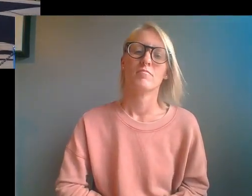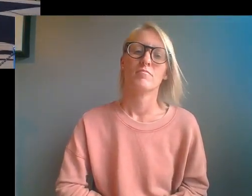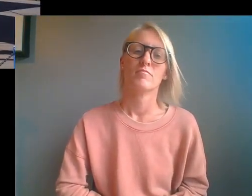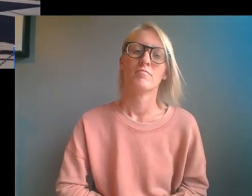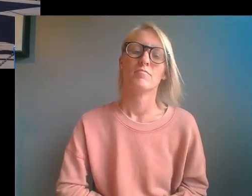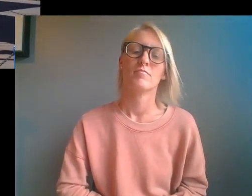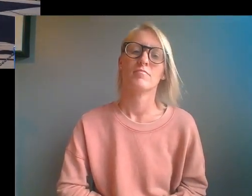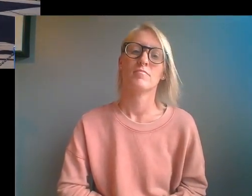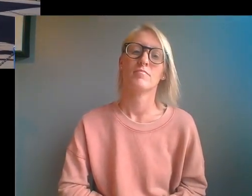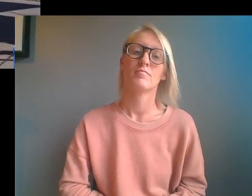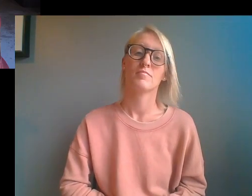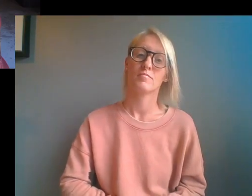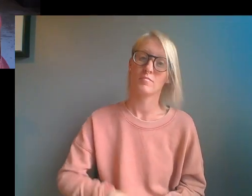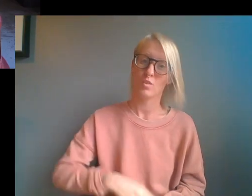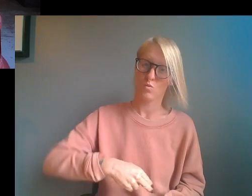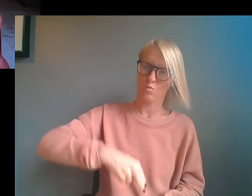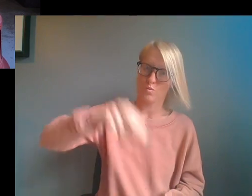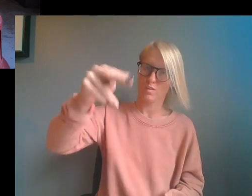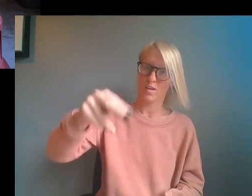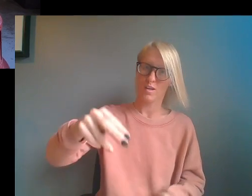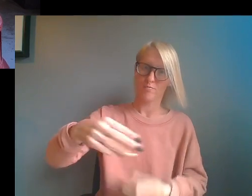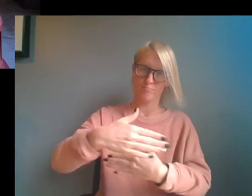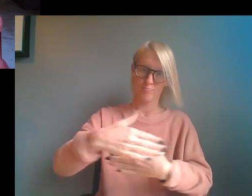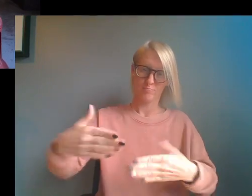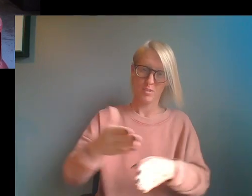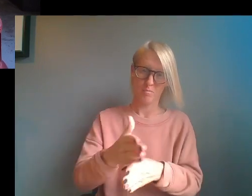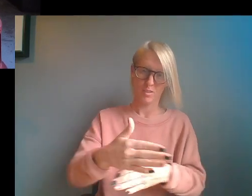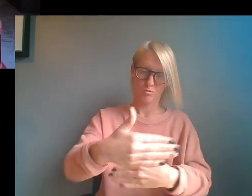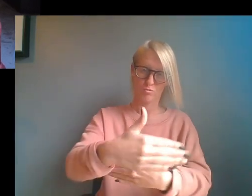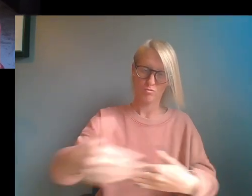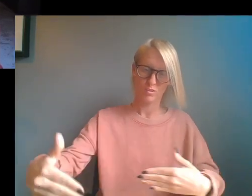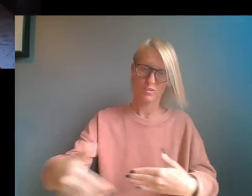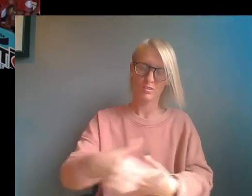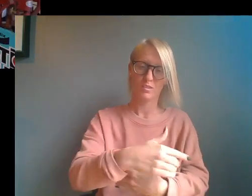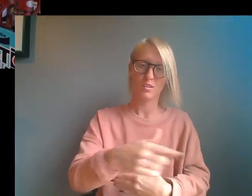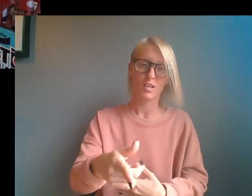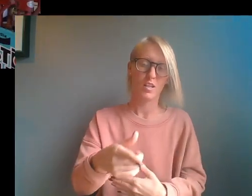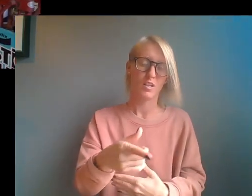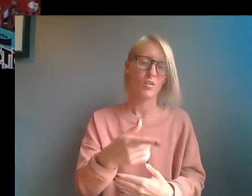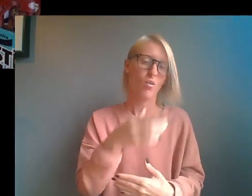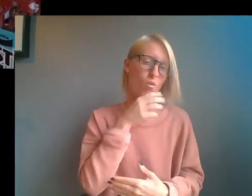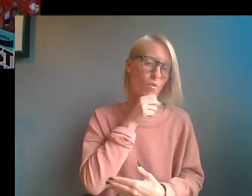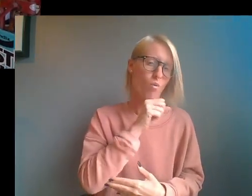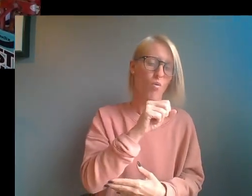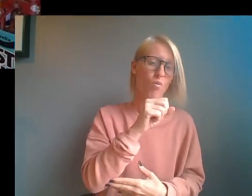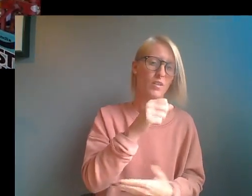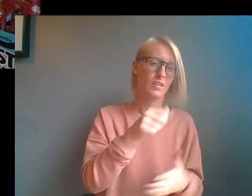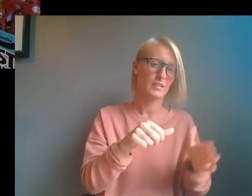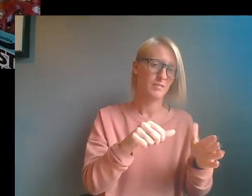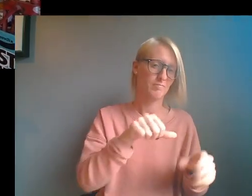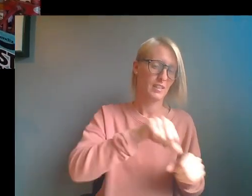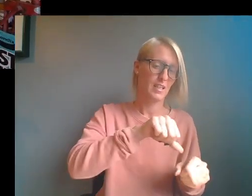Also, on the north side of the main street, there's an old gas station that's been turned into a free museum that you can see.